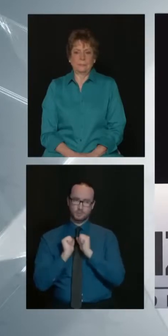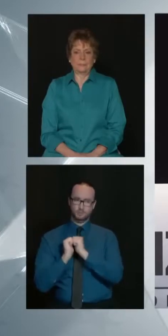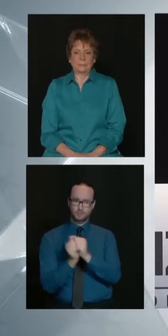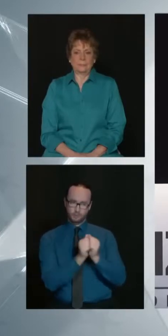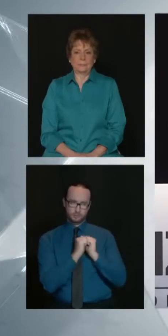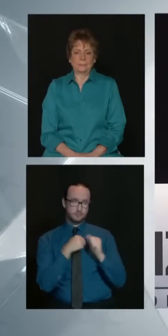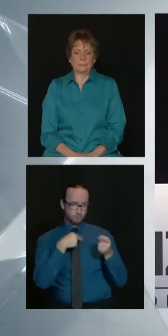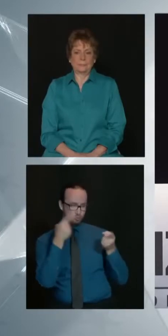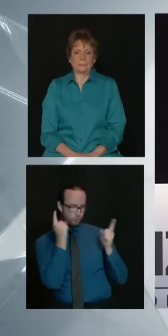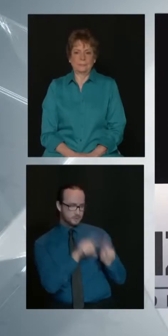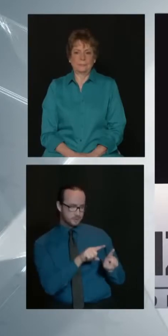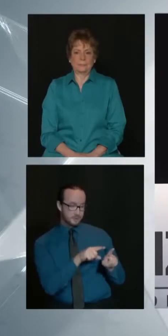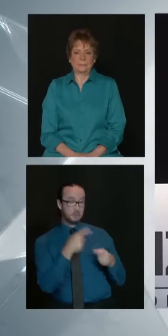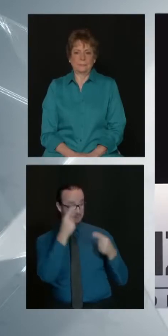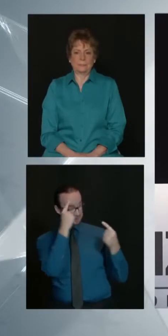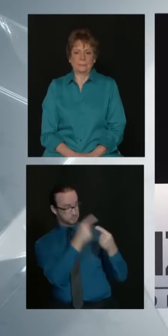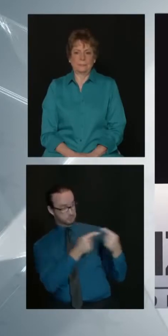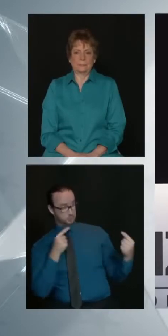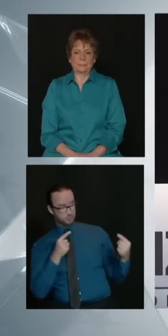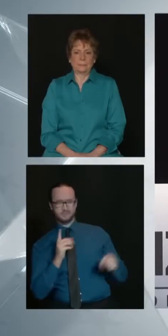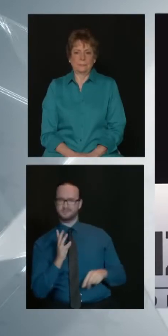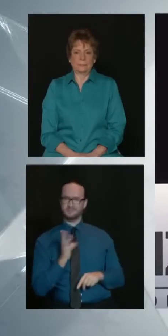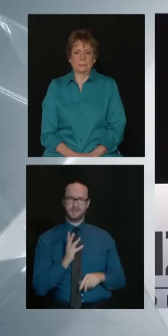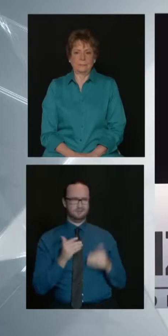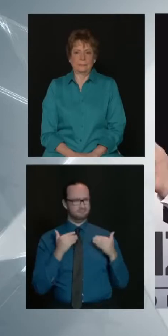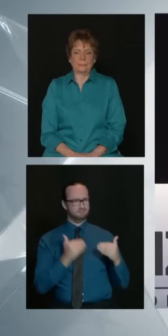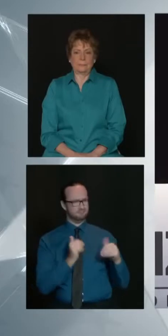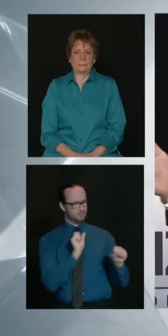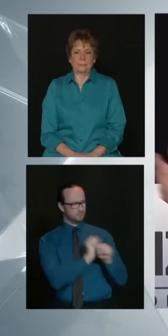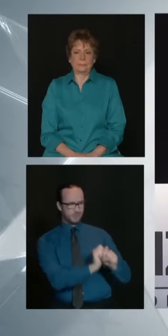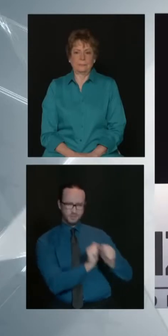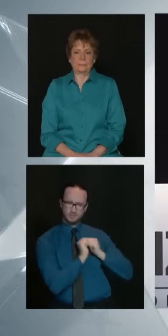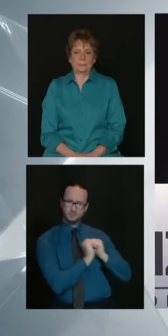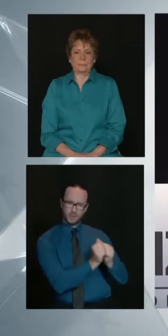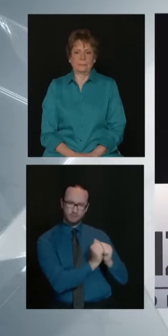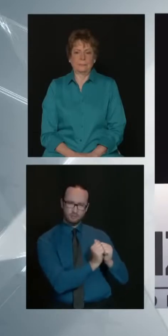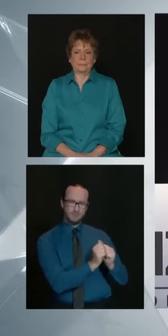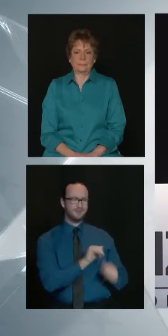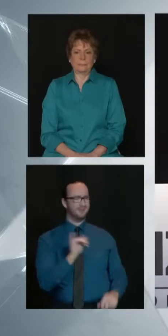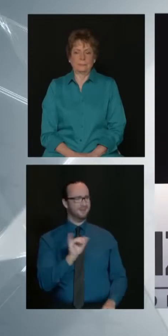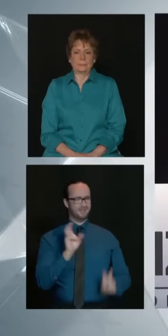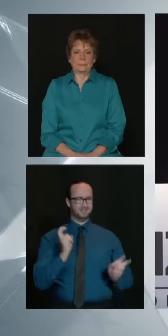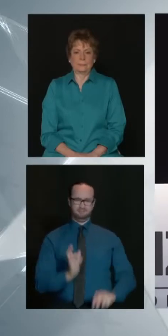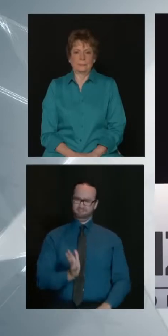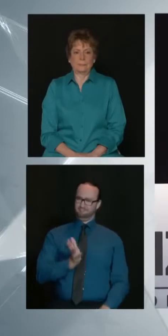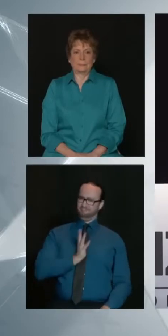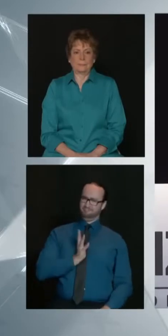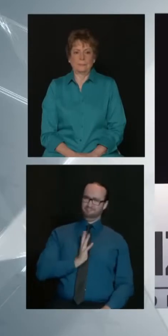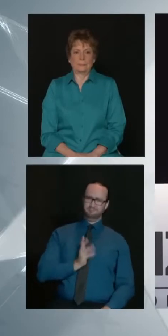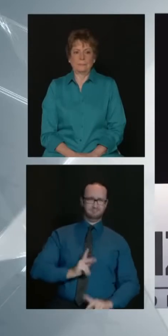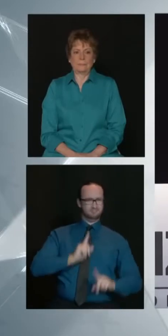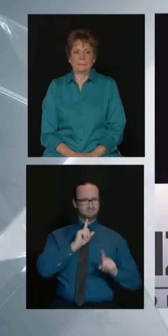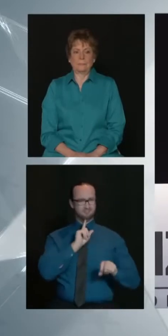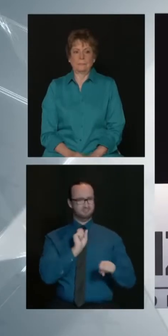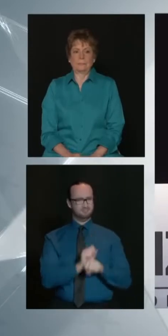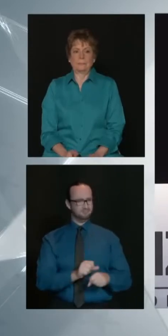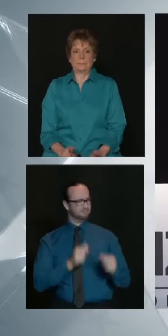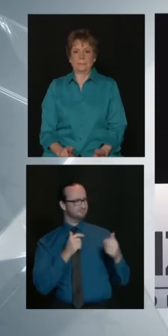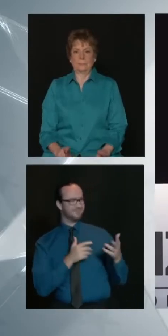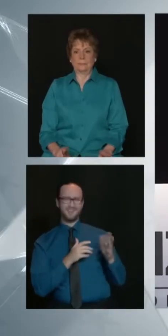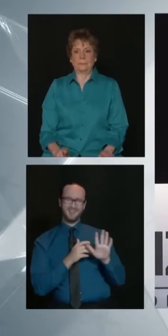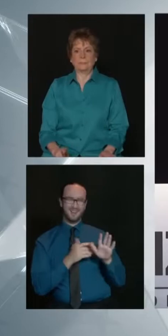exchange of ideas and speak like gentlemen rather than arguing and calling each other names like kids in a sandbox. All